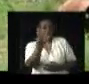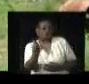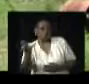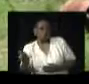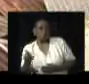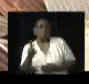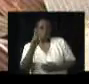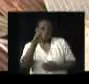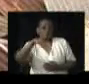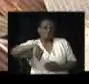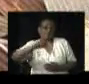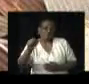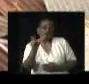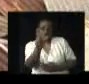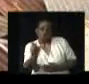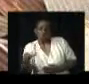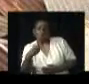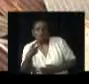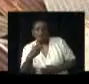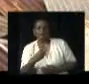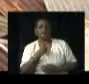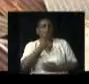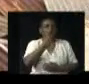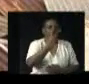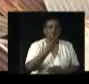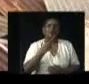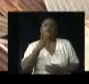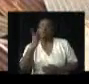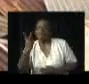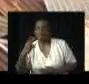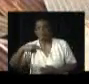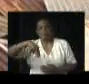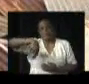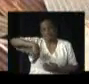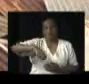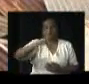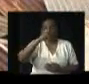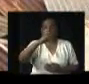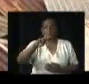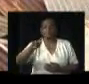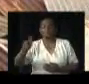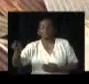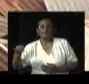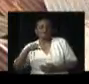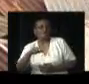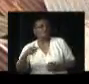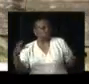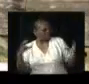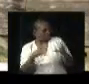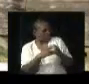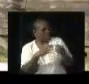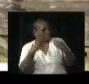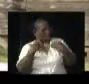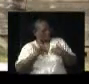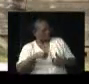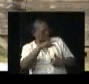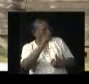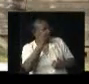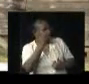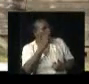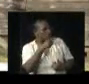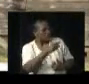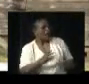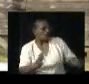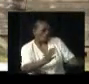MPs and others showed interest. The National Disaster Management Council, along with the local community,